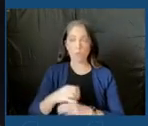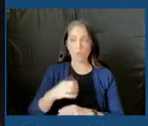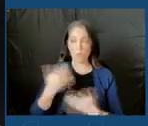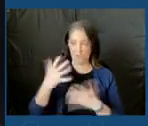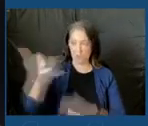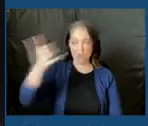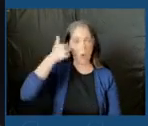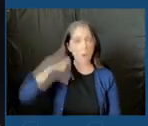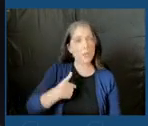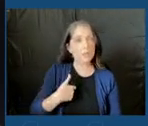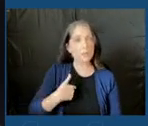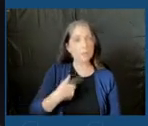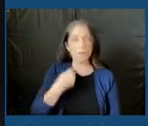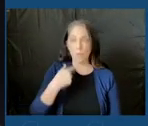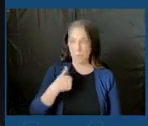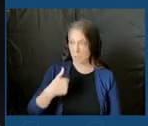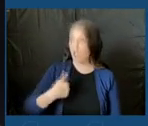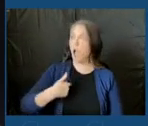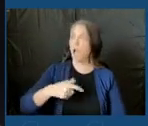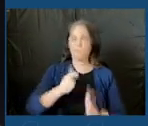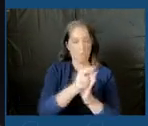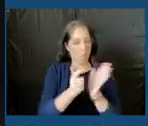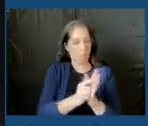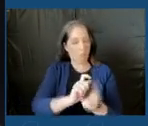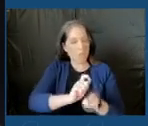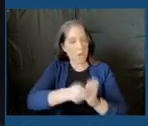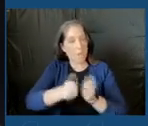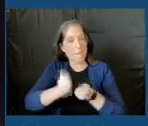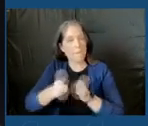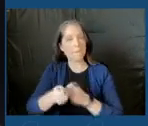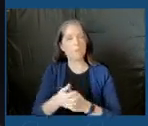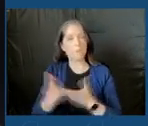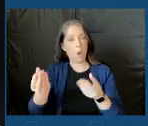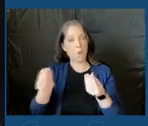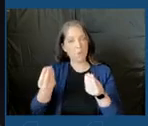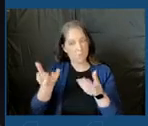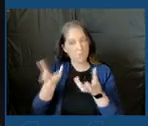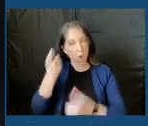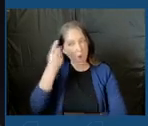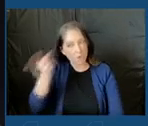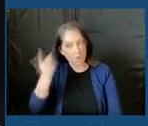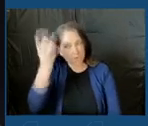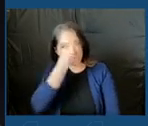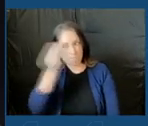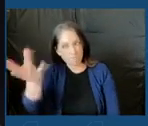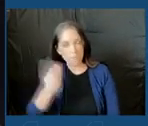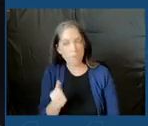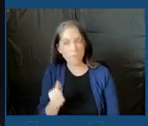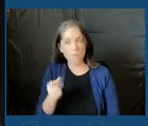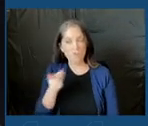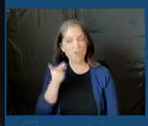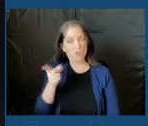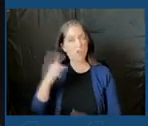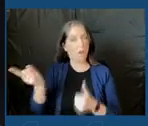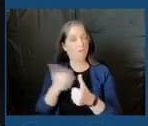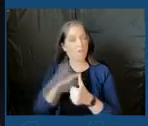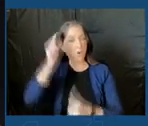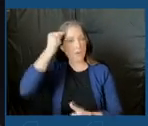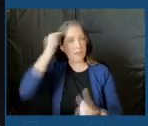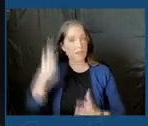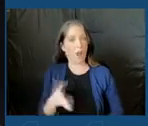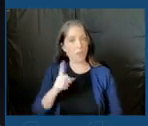do some changes in the law. I want you to know. And she was the first governor I've seen to respond